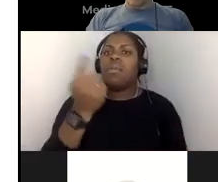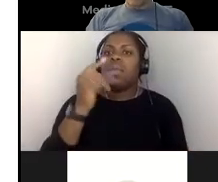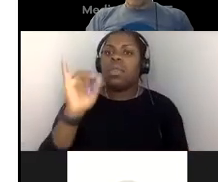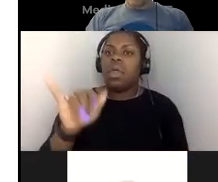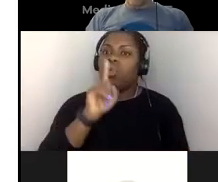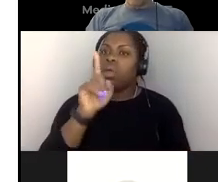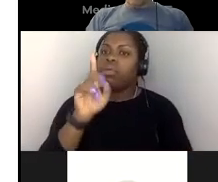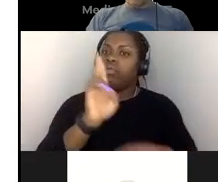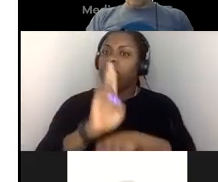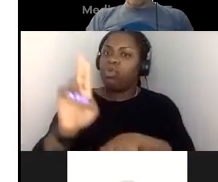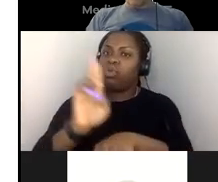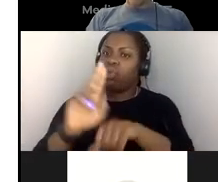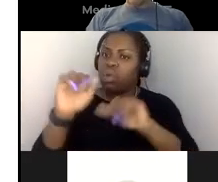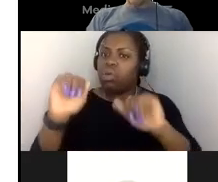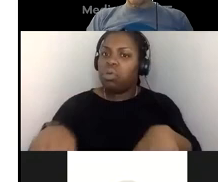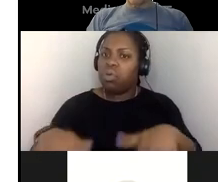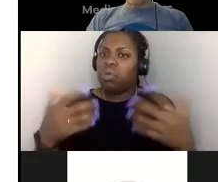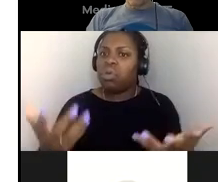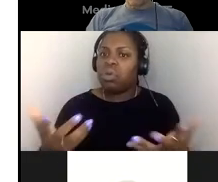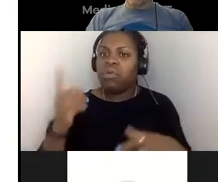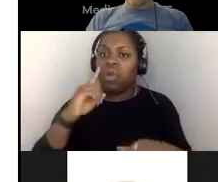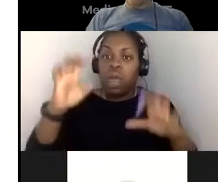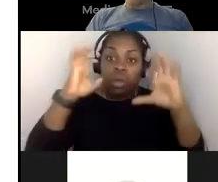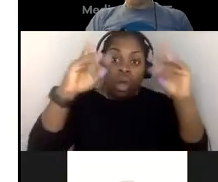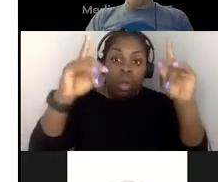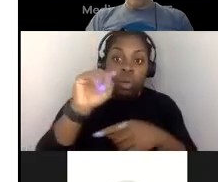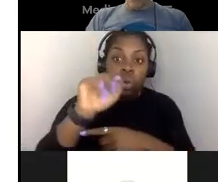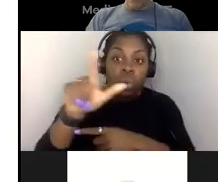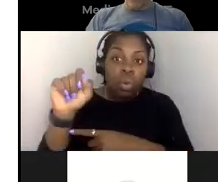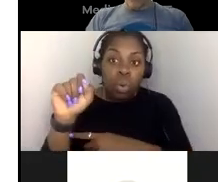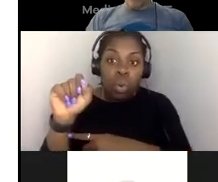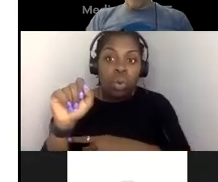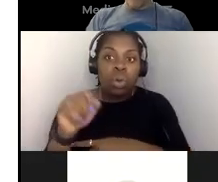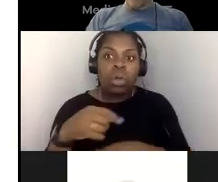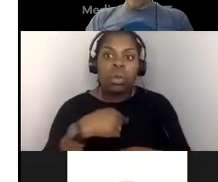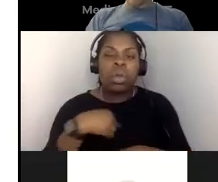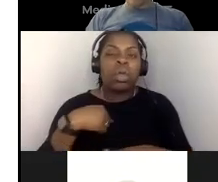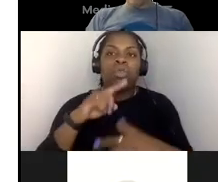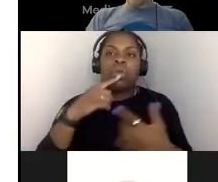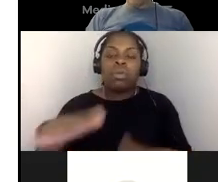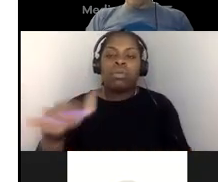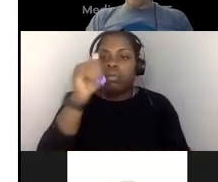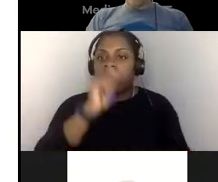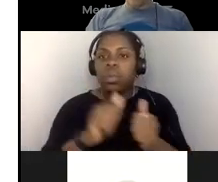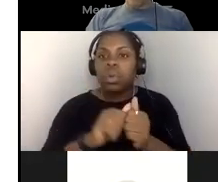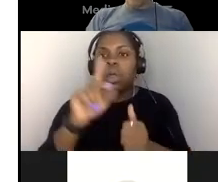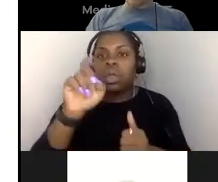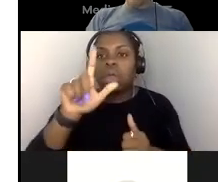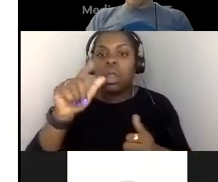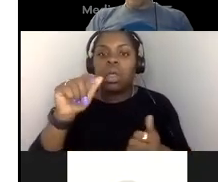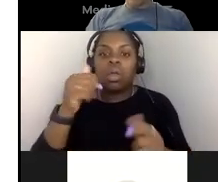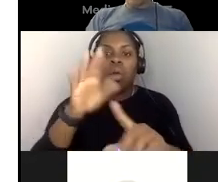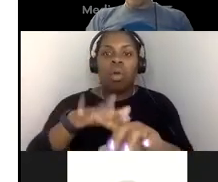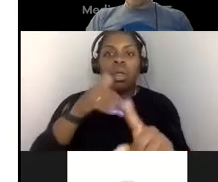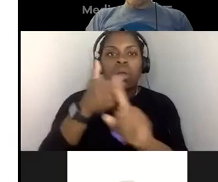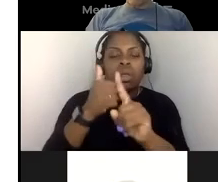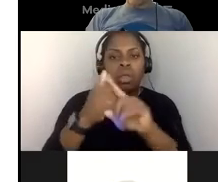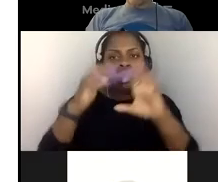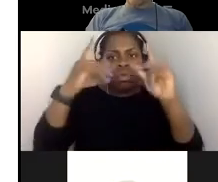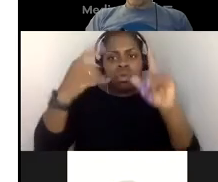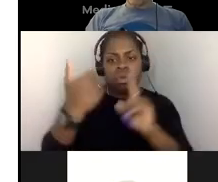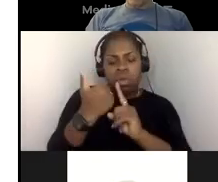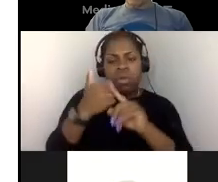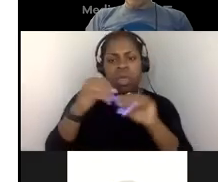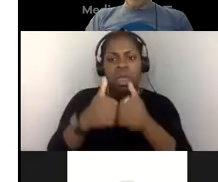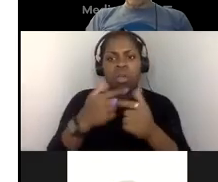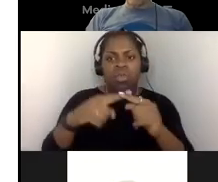useful for us as an educational tool. Be vigilant with your data. Educate yourself on how to limit leaky points